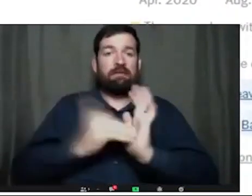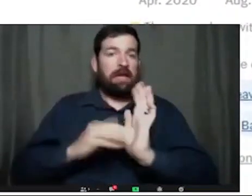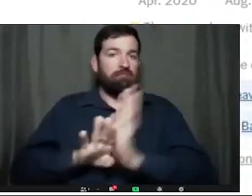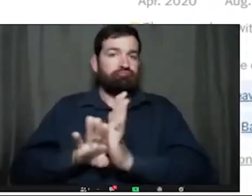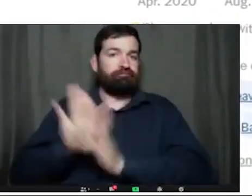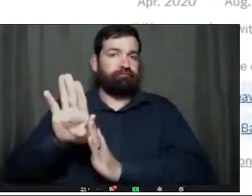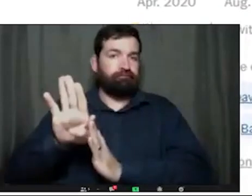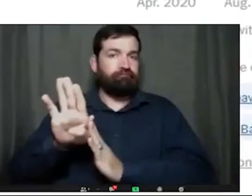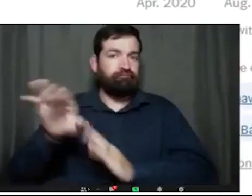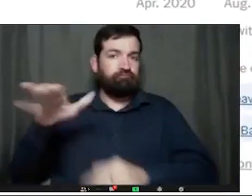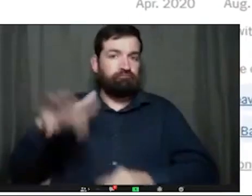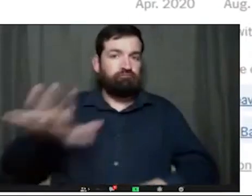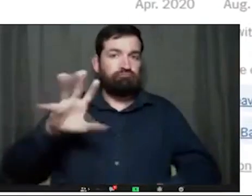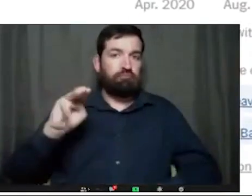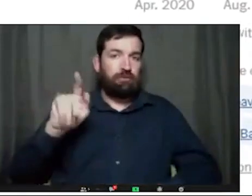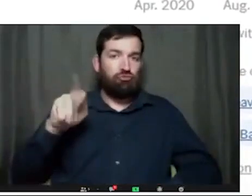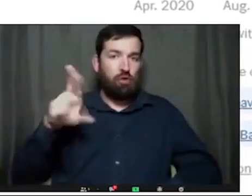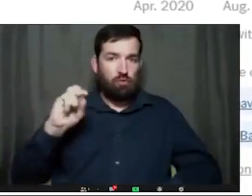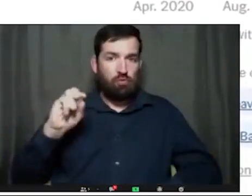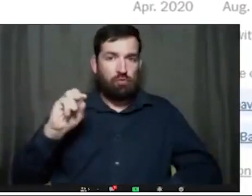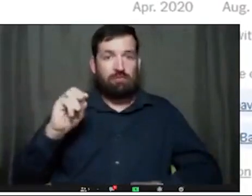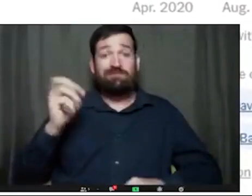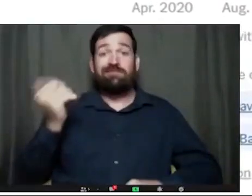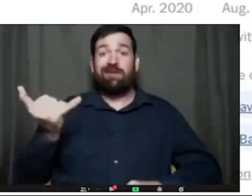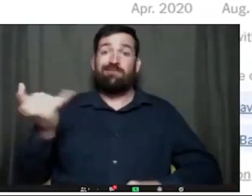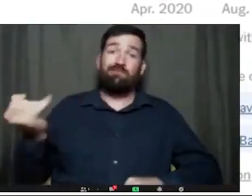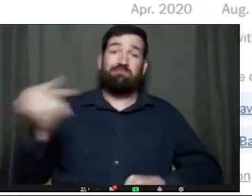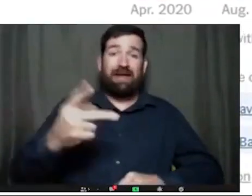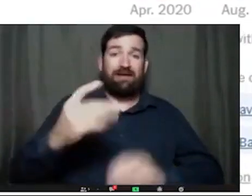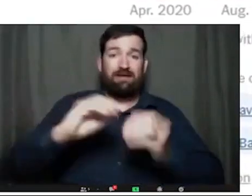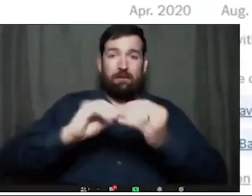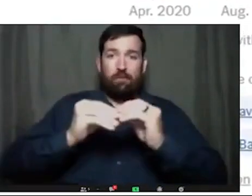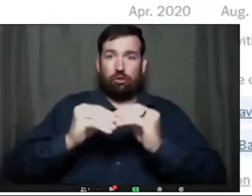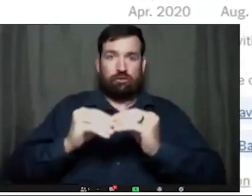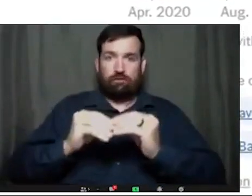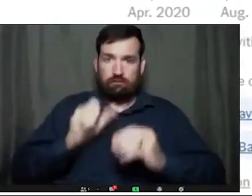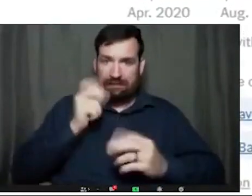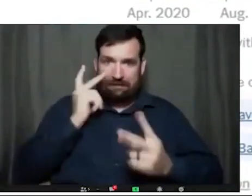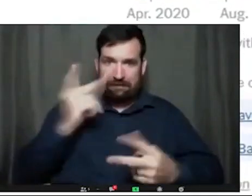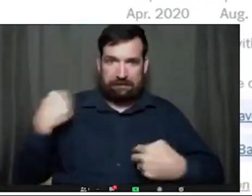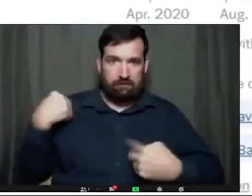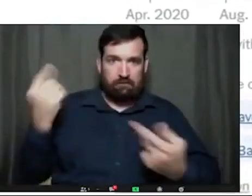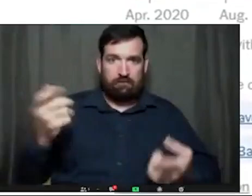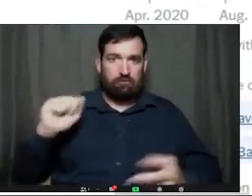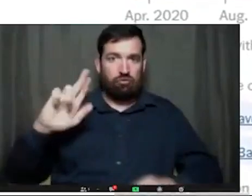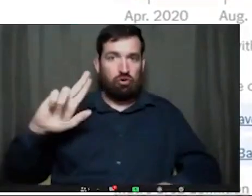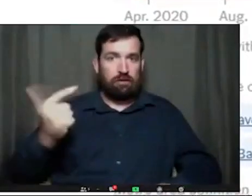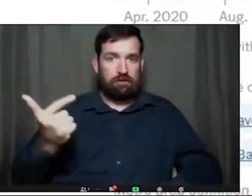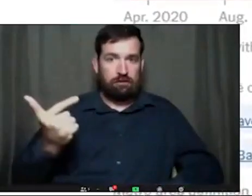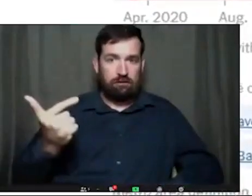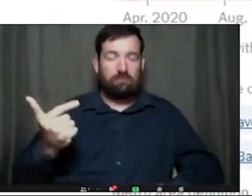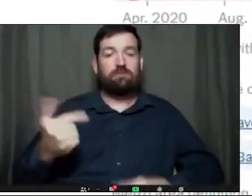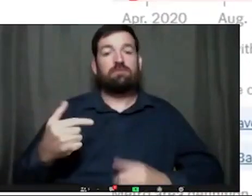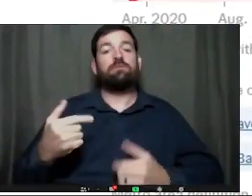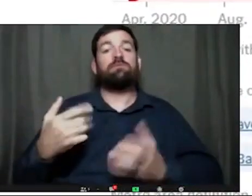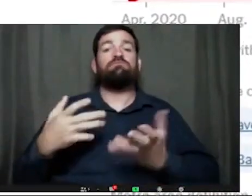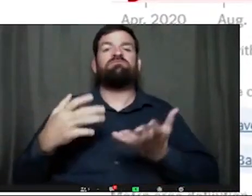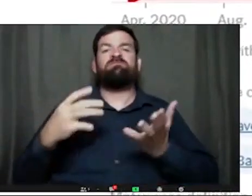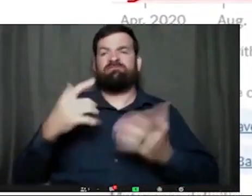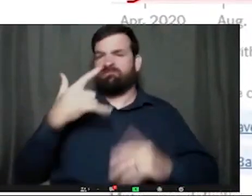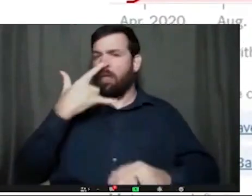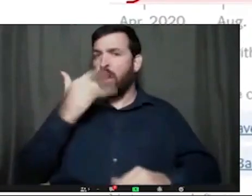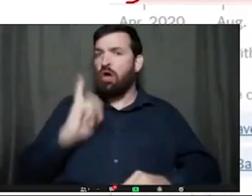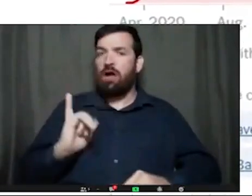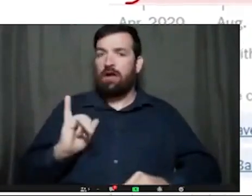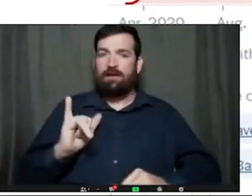trend right now shows we are heading back into numbers that we have not seen since August. And early signs show that this trend is not going to slow down